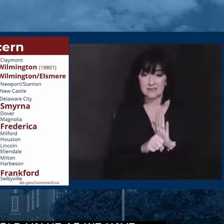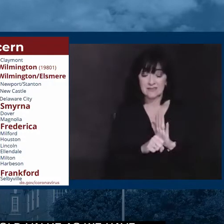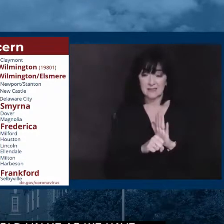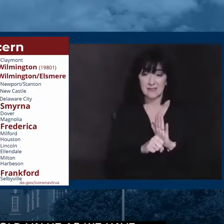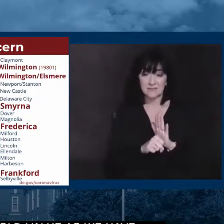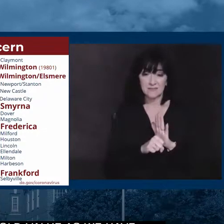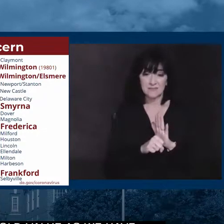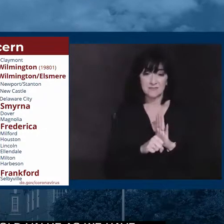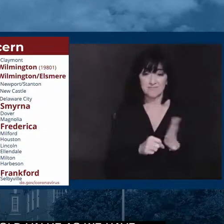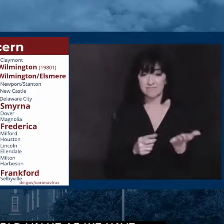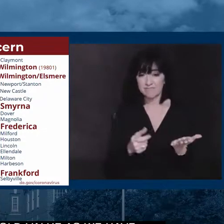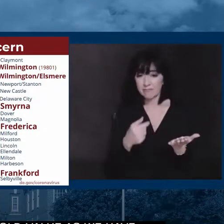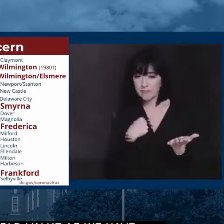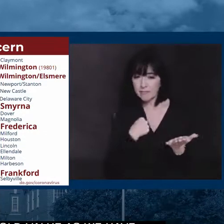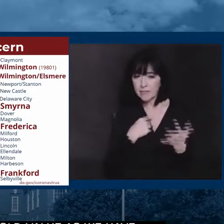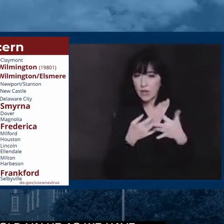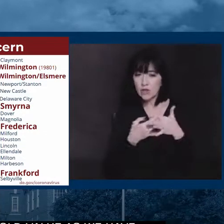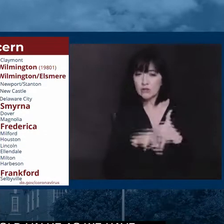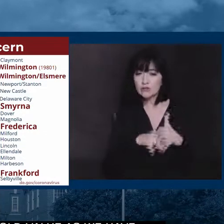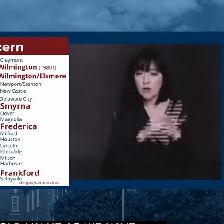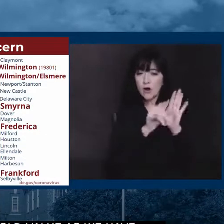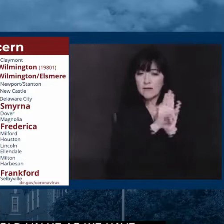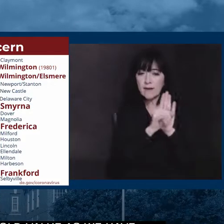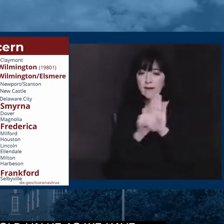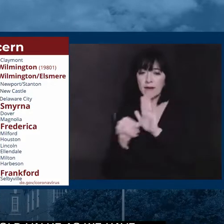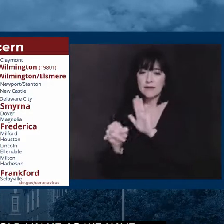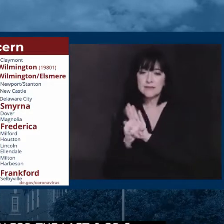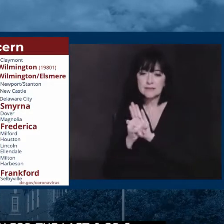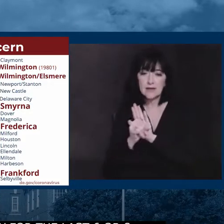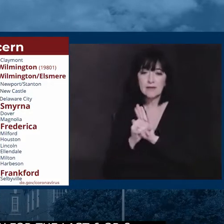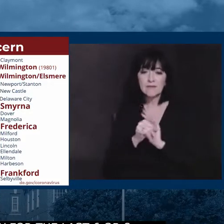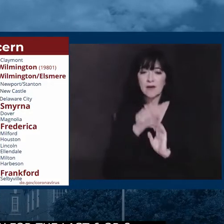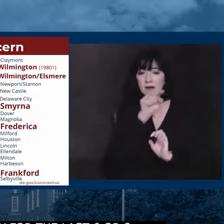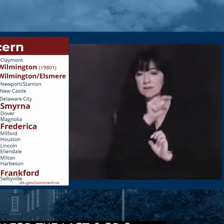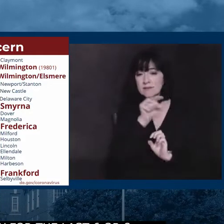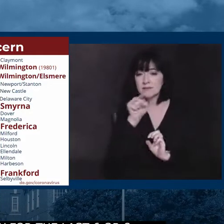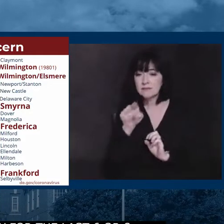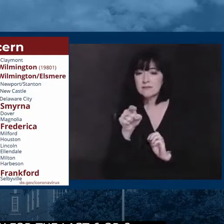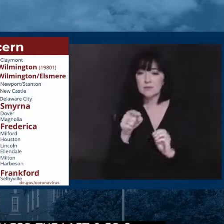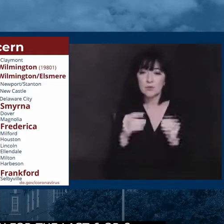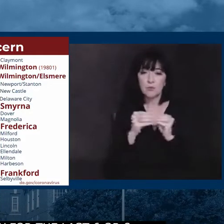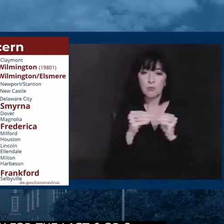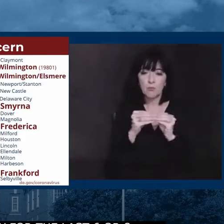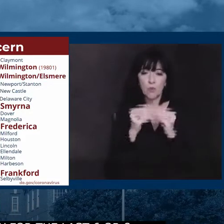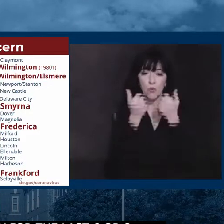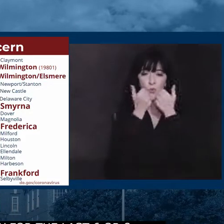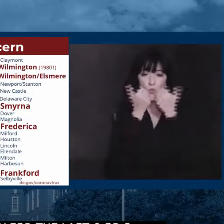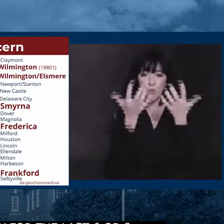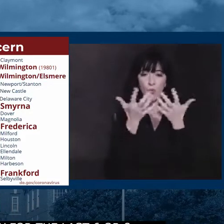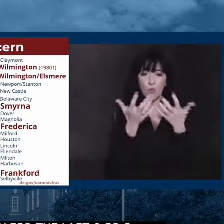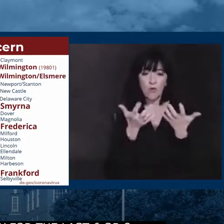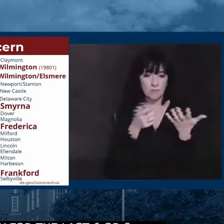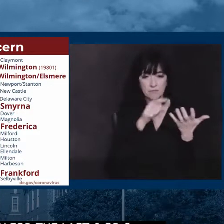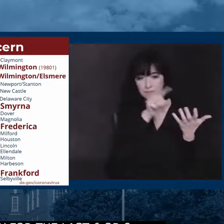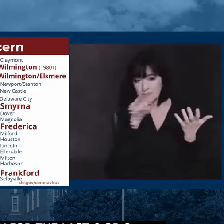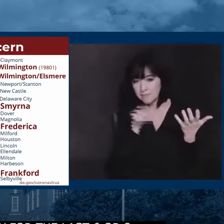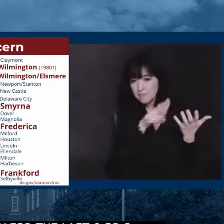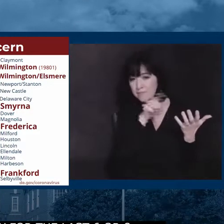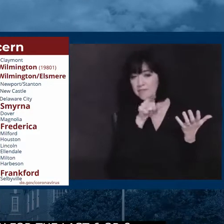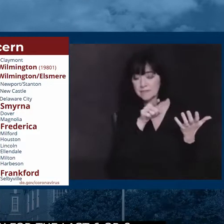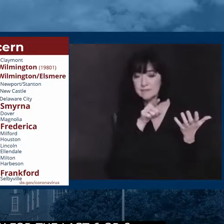me picking out the zip codes that we were calling warmer spots or hotter spots, I was looking at zip codes that